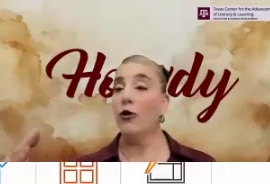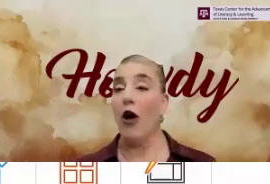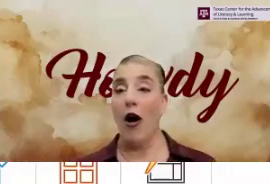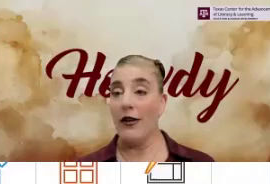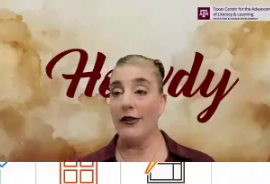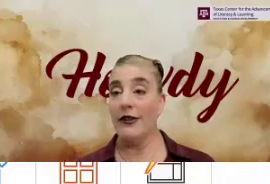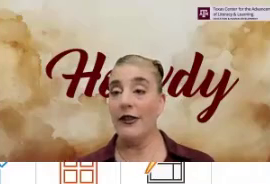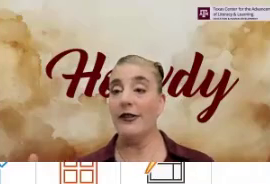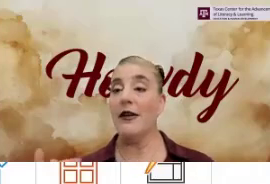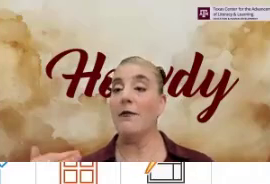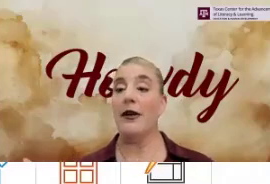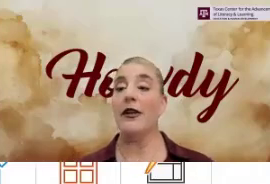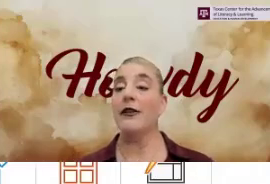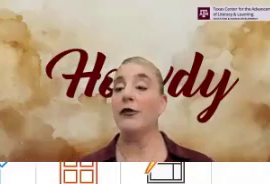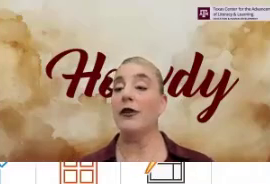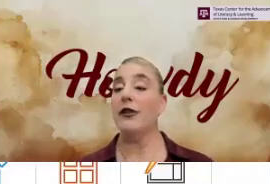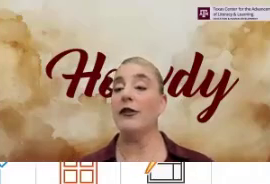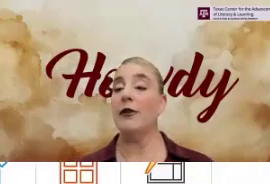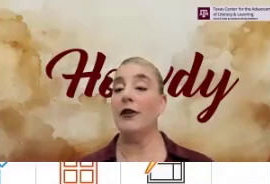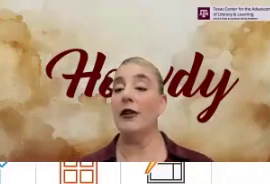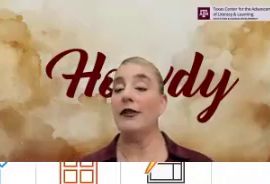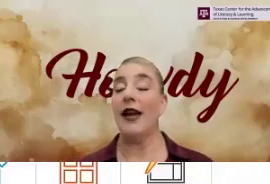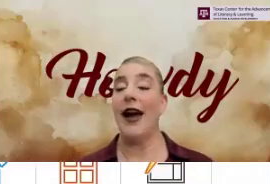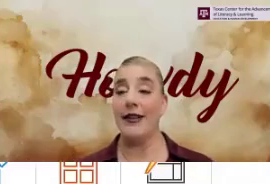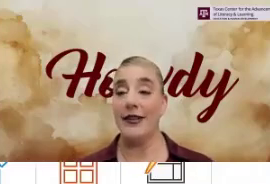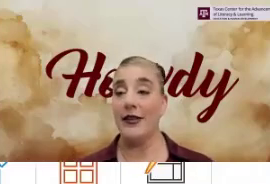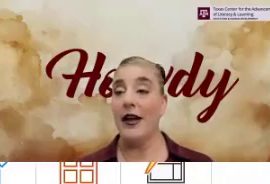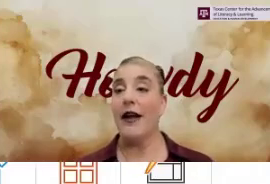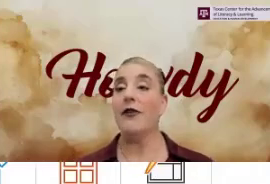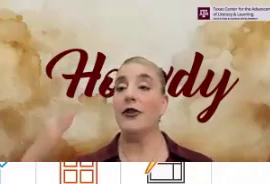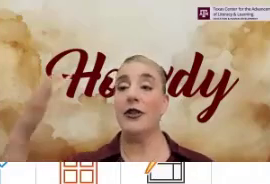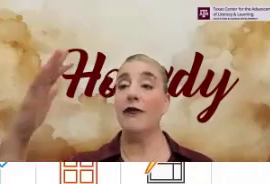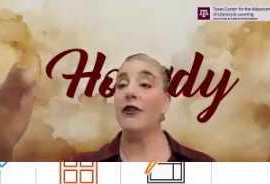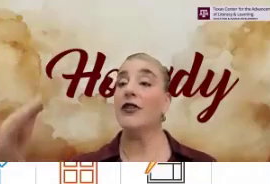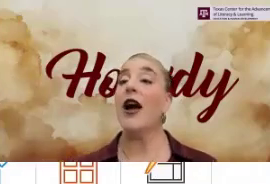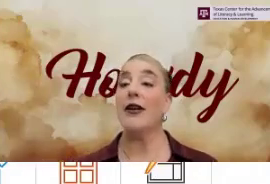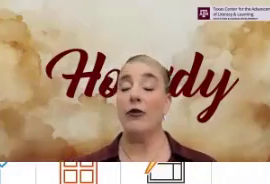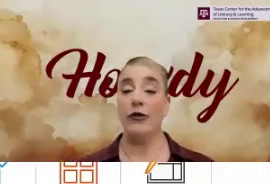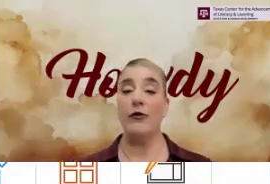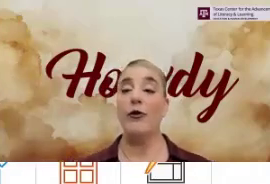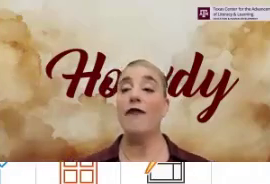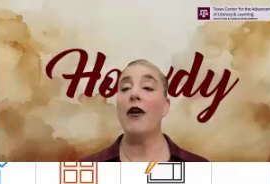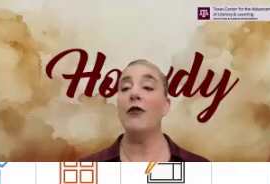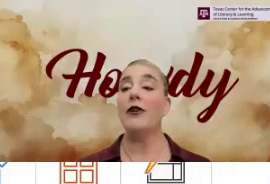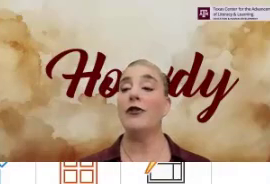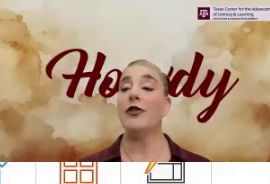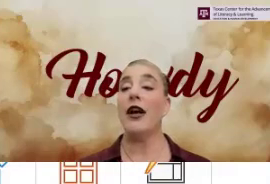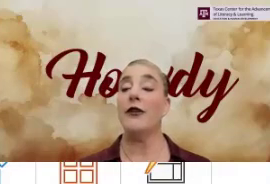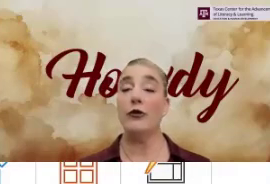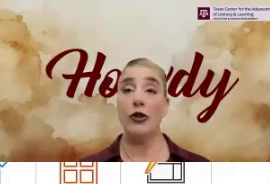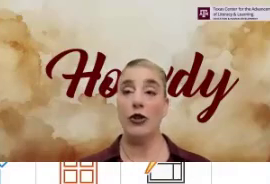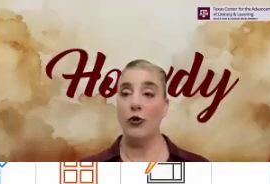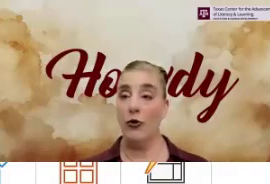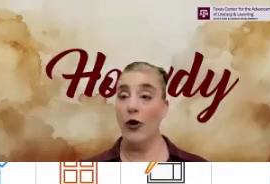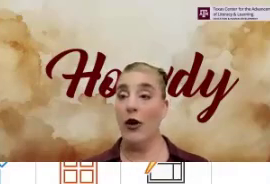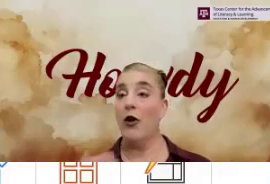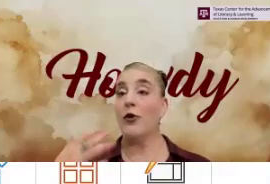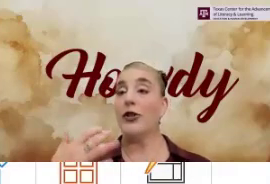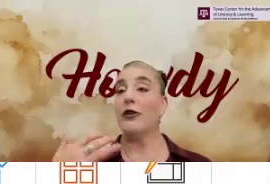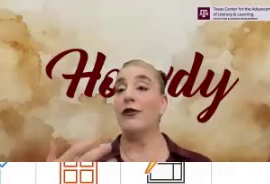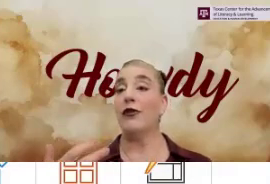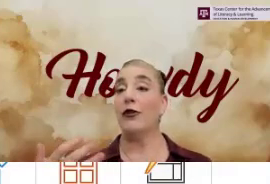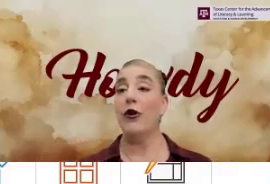of all laws is the Americans with Disabilities Act. And there's different titles, and we fall under Title